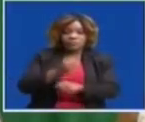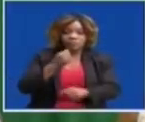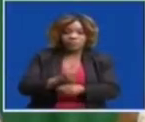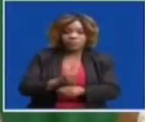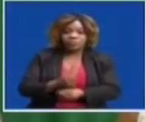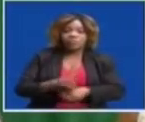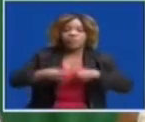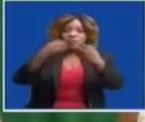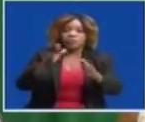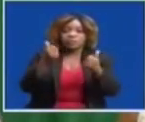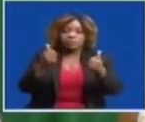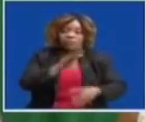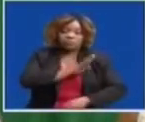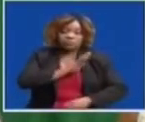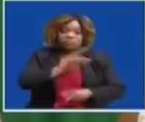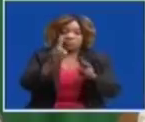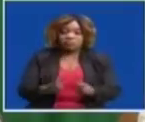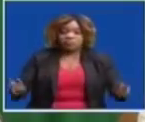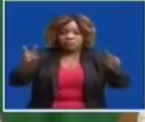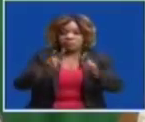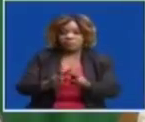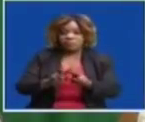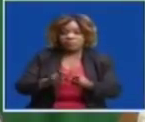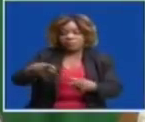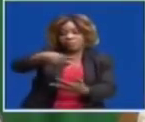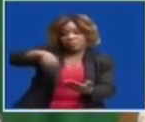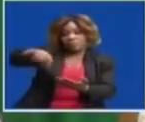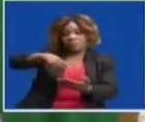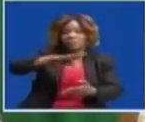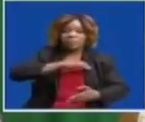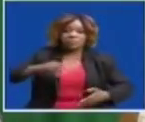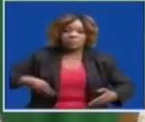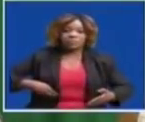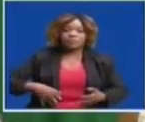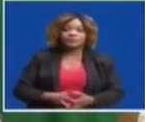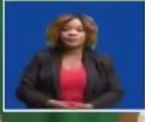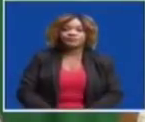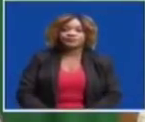of imparting good morals and values among its members.